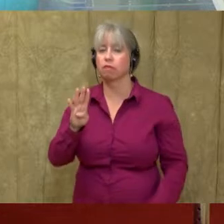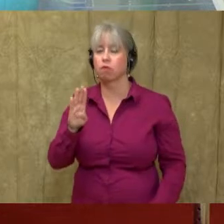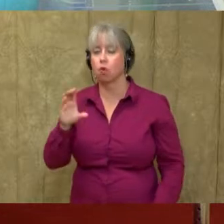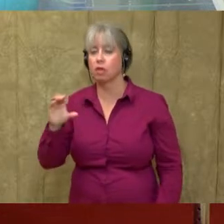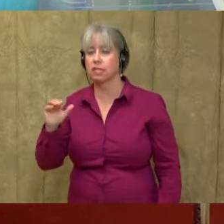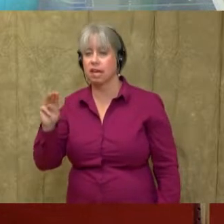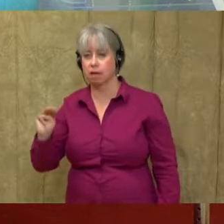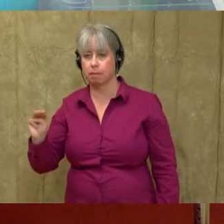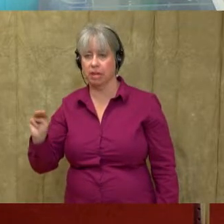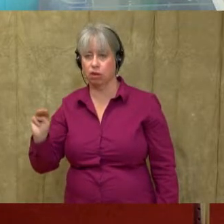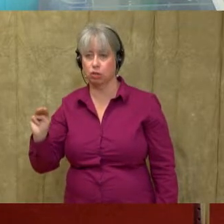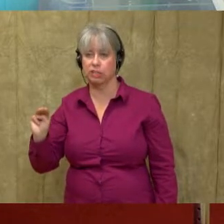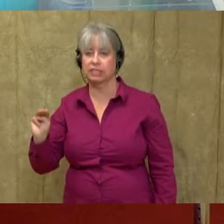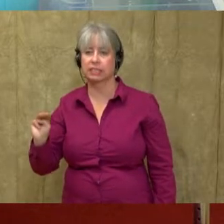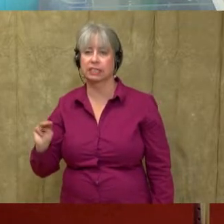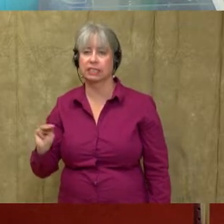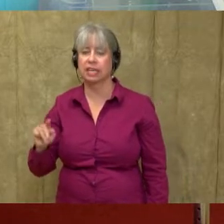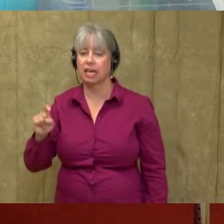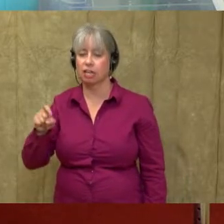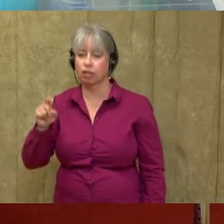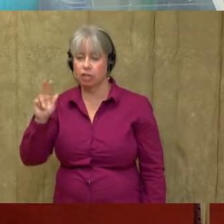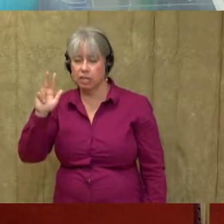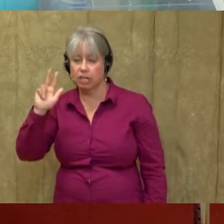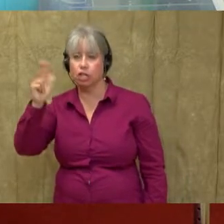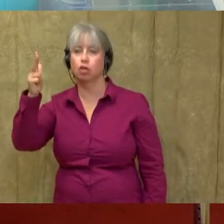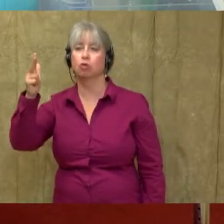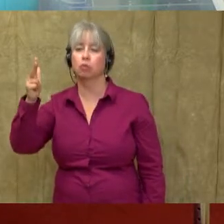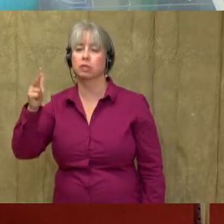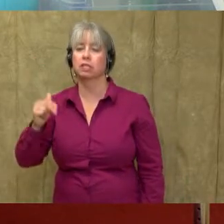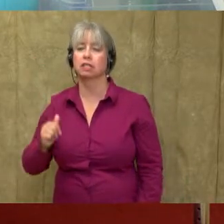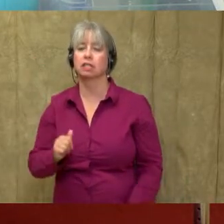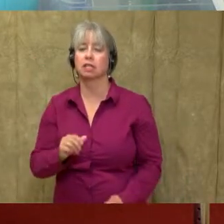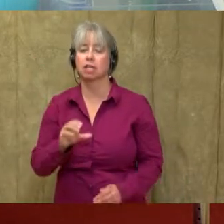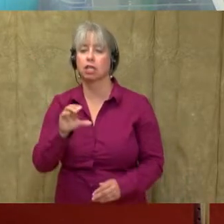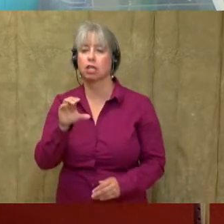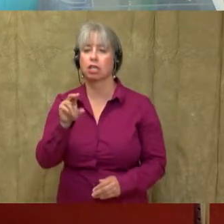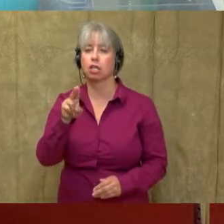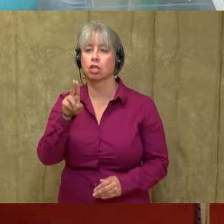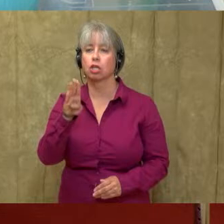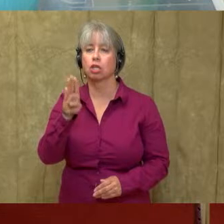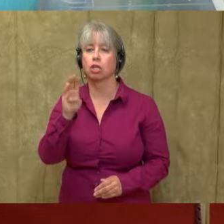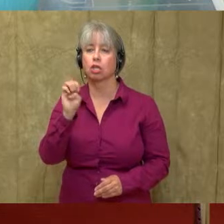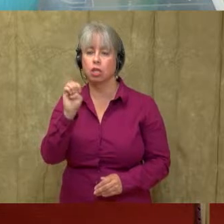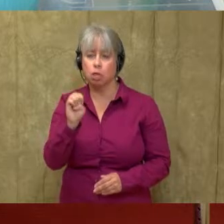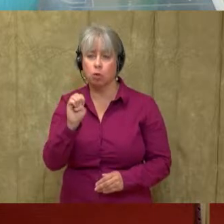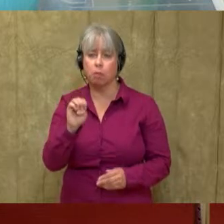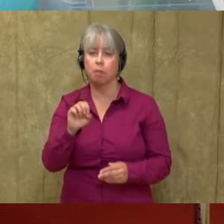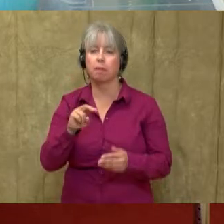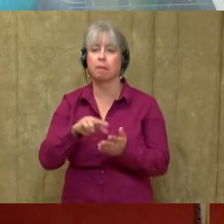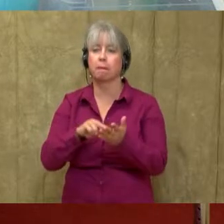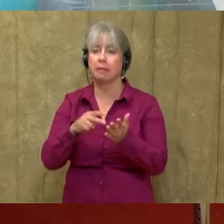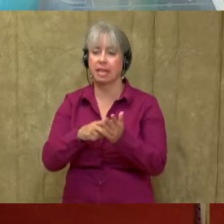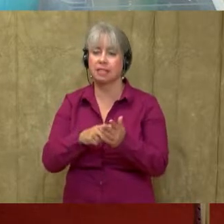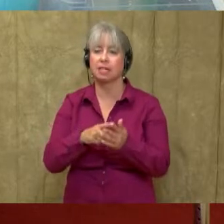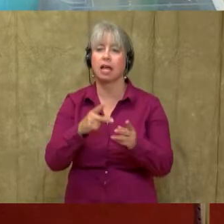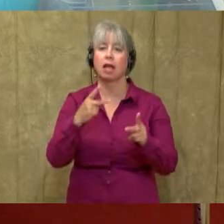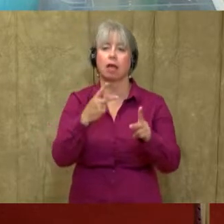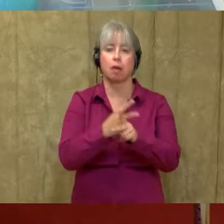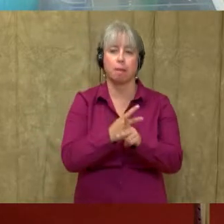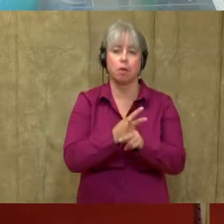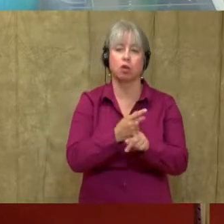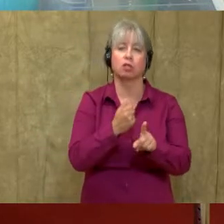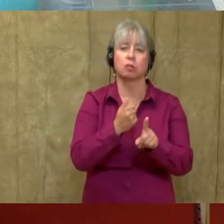in 4 centimeters, and I have to cube it. What does cubing mean? To cube something, you are multiplying it by